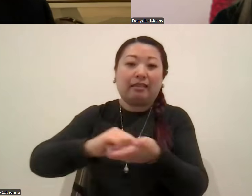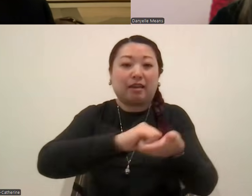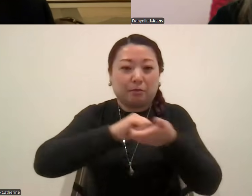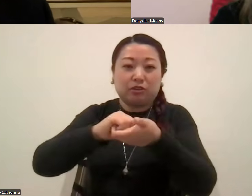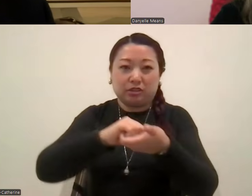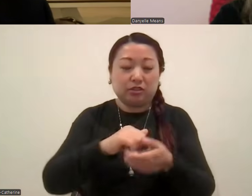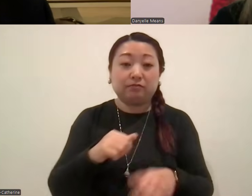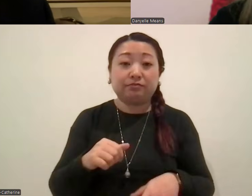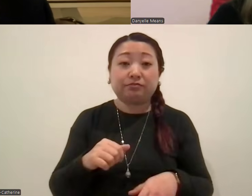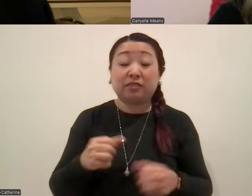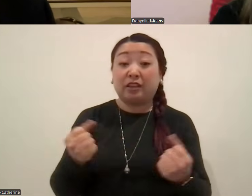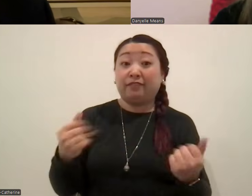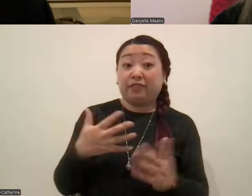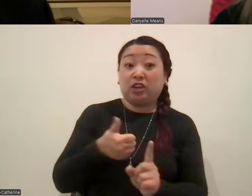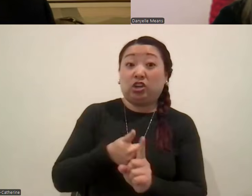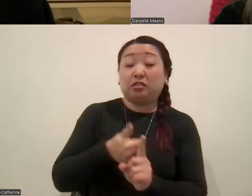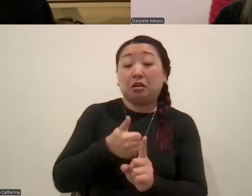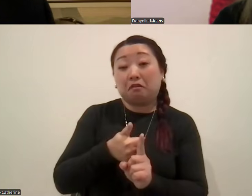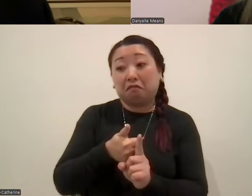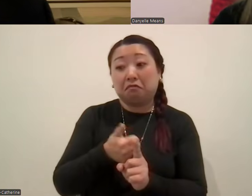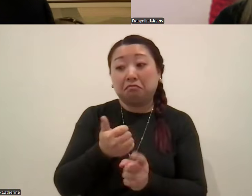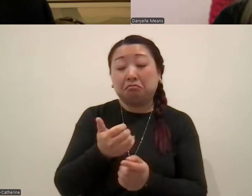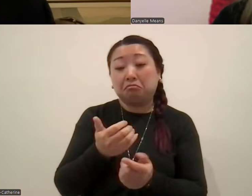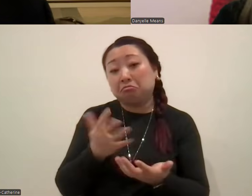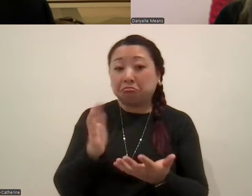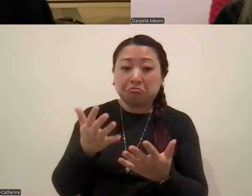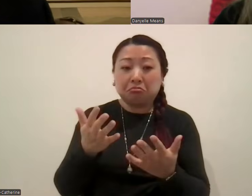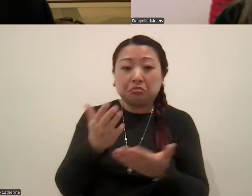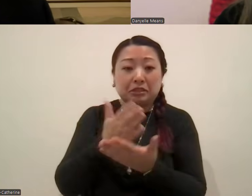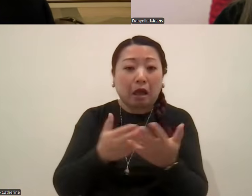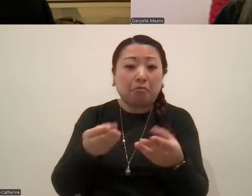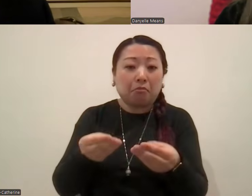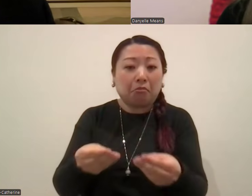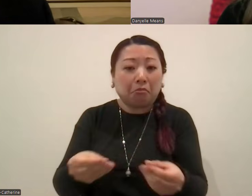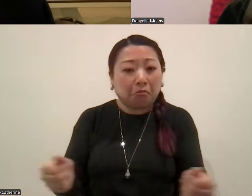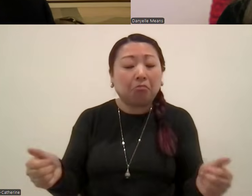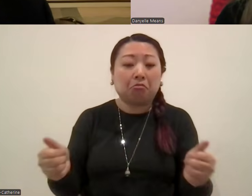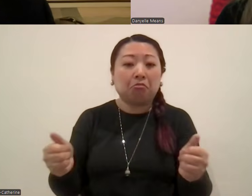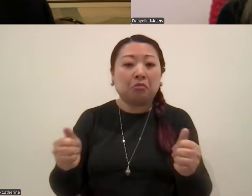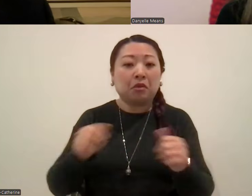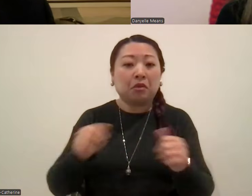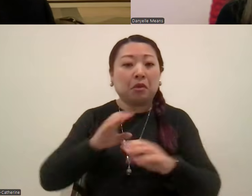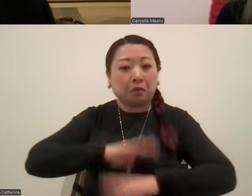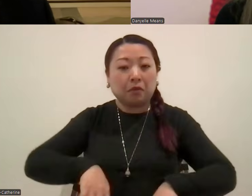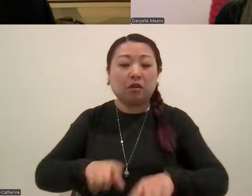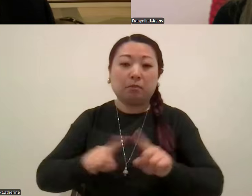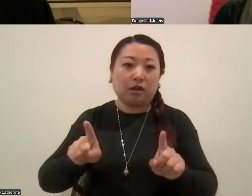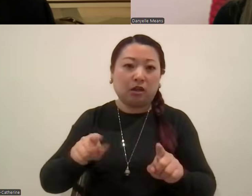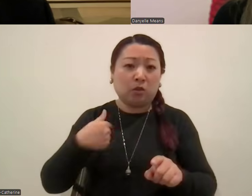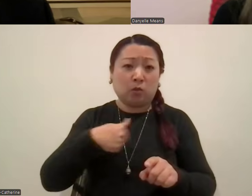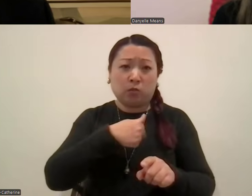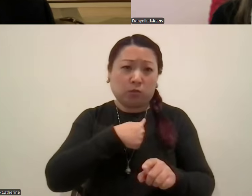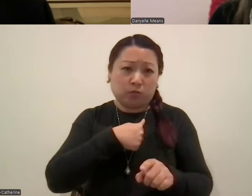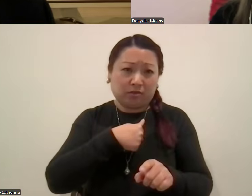fear has in some ways dissipated. And we're certainly never going to have a